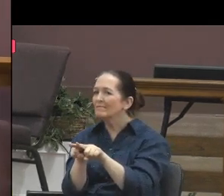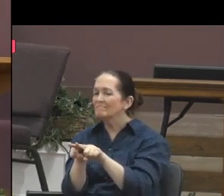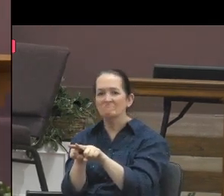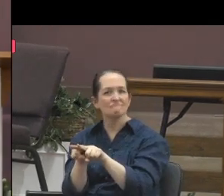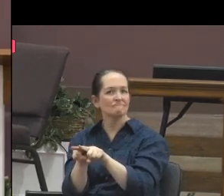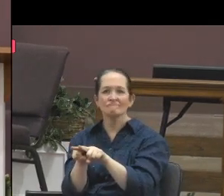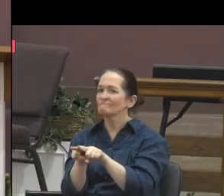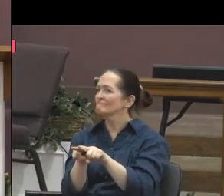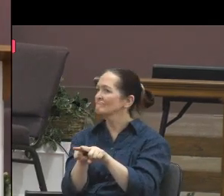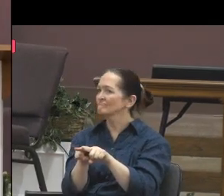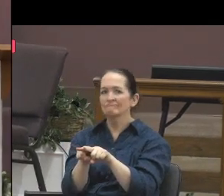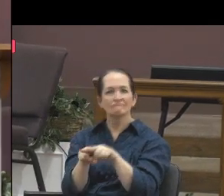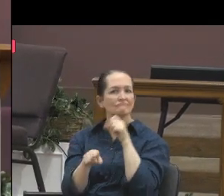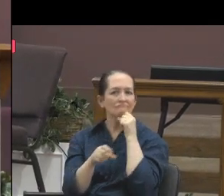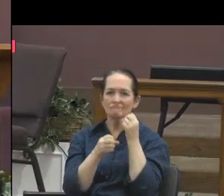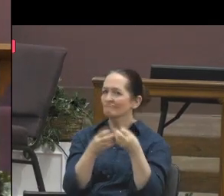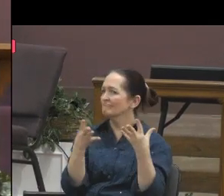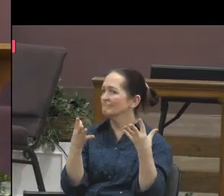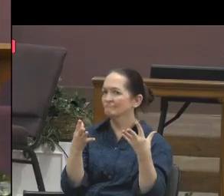Not many.